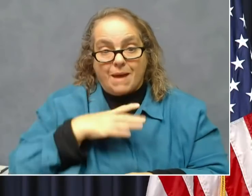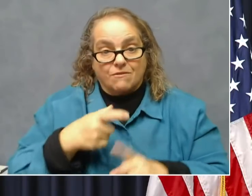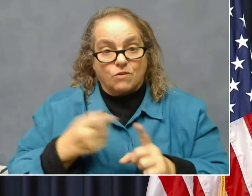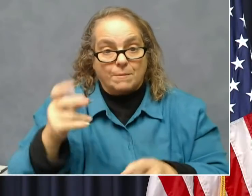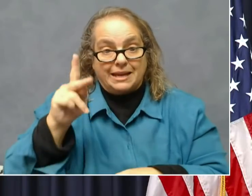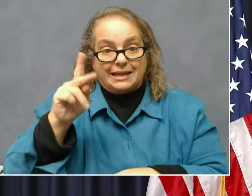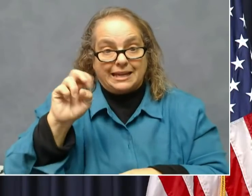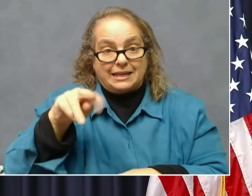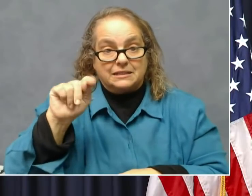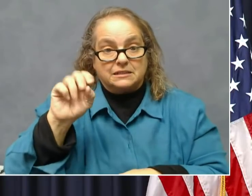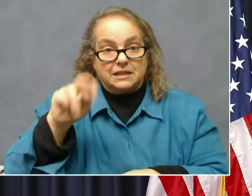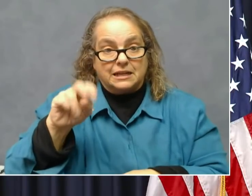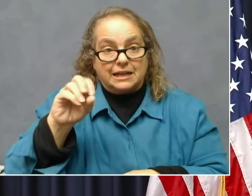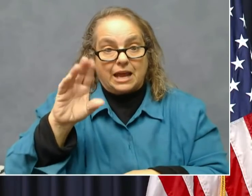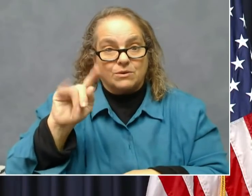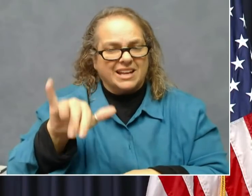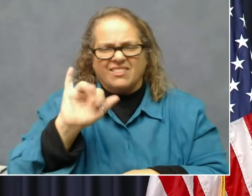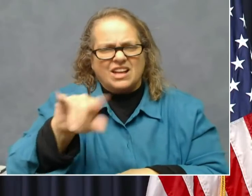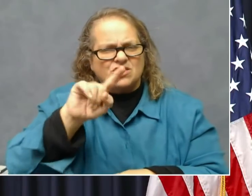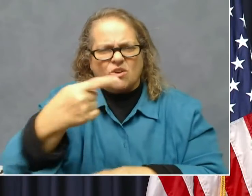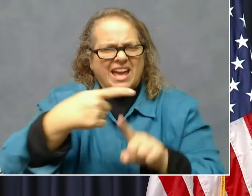That's halfway through.